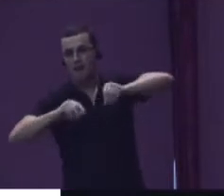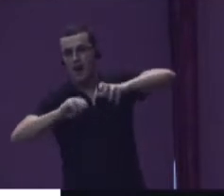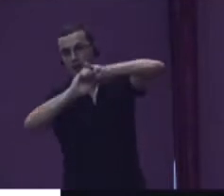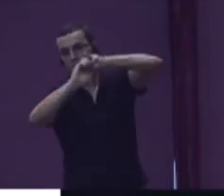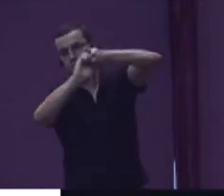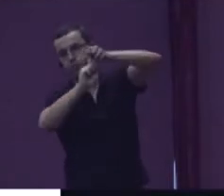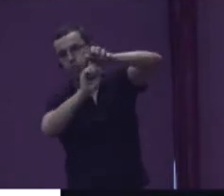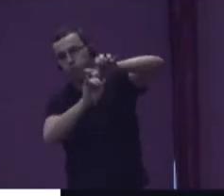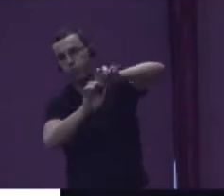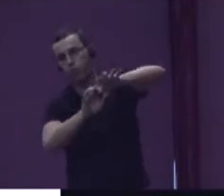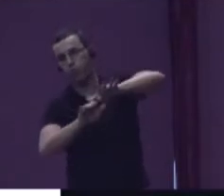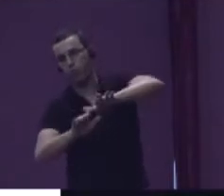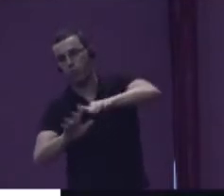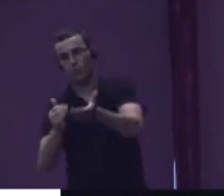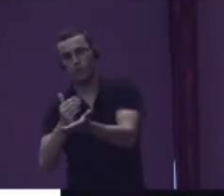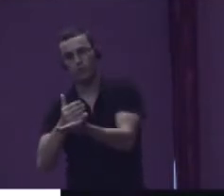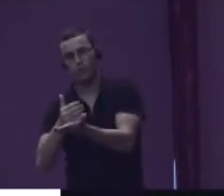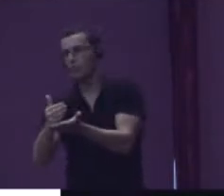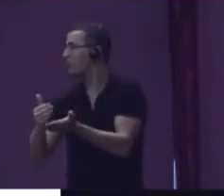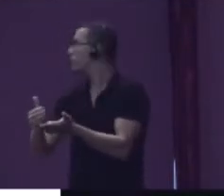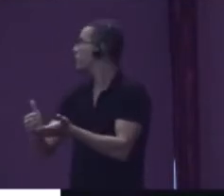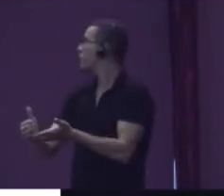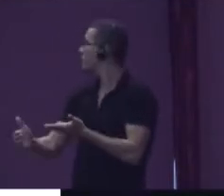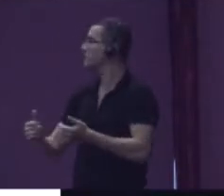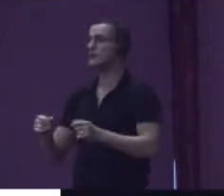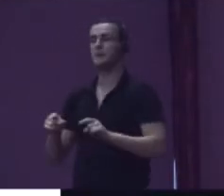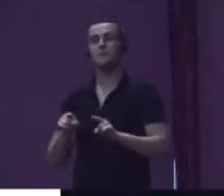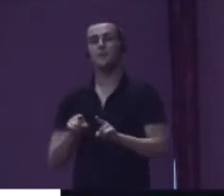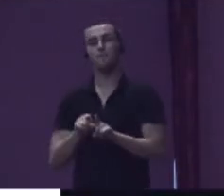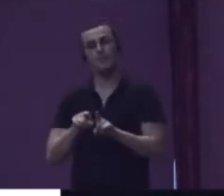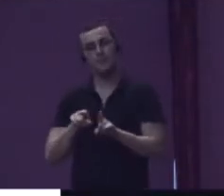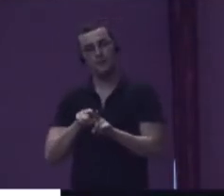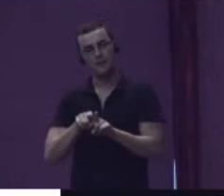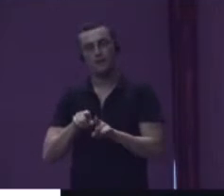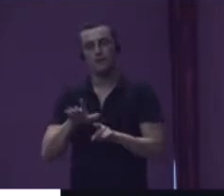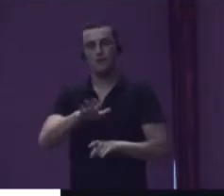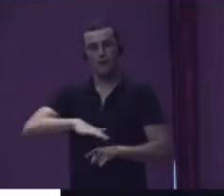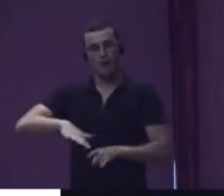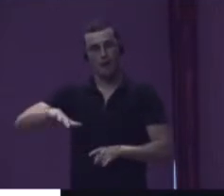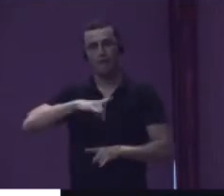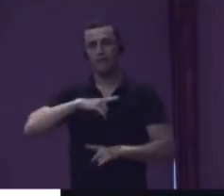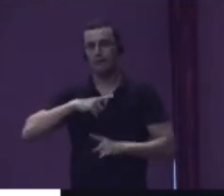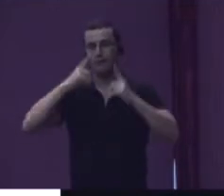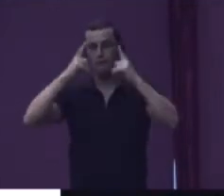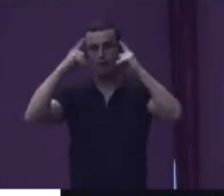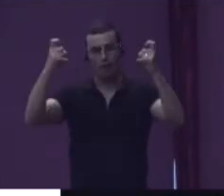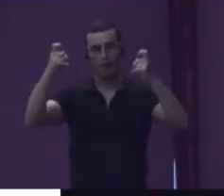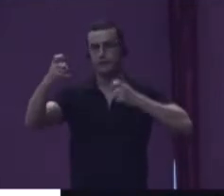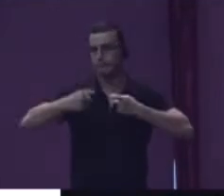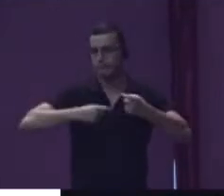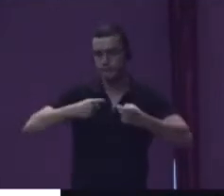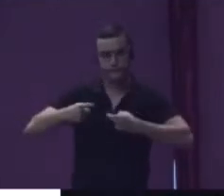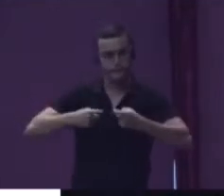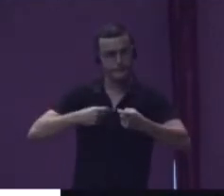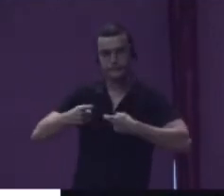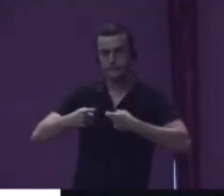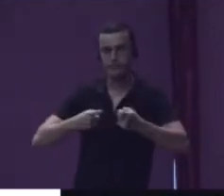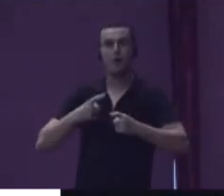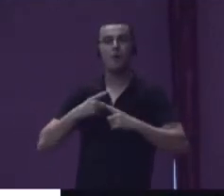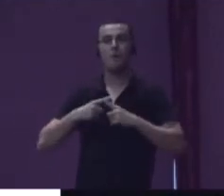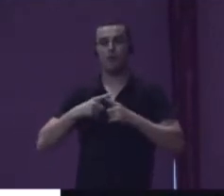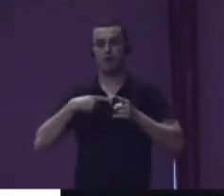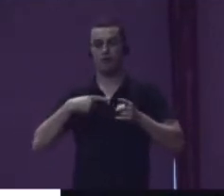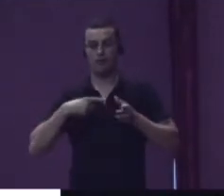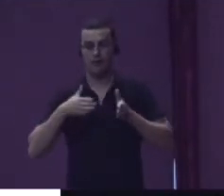was involved in the violence because the Pan American Highway goes through it, so the